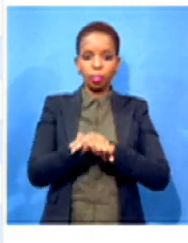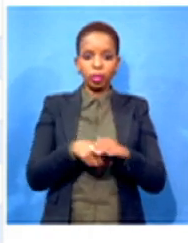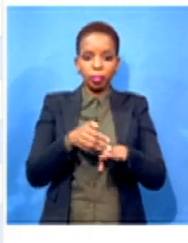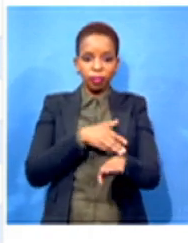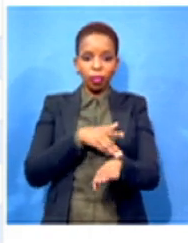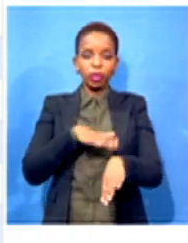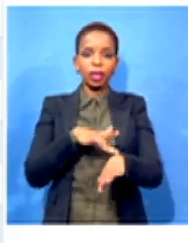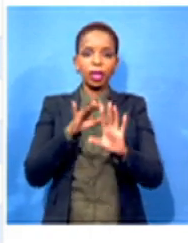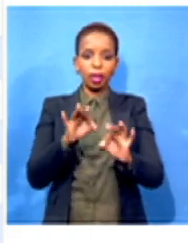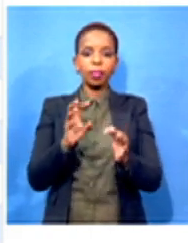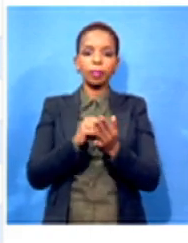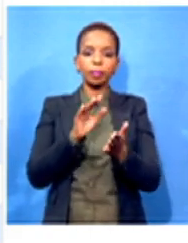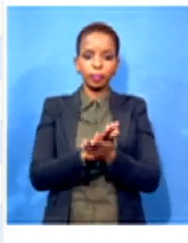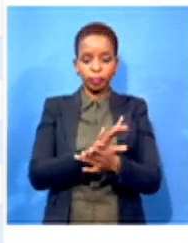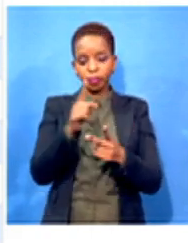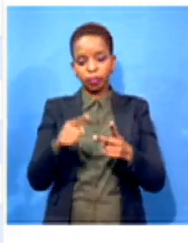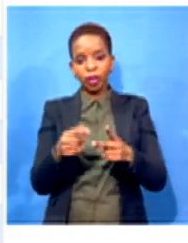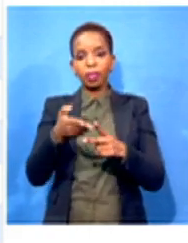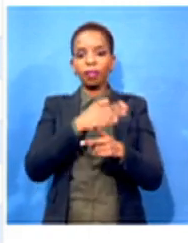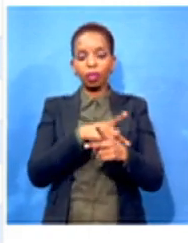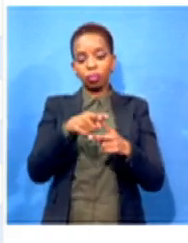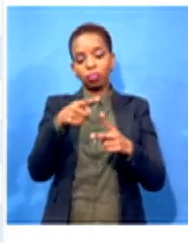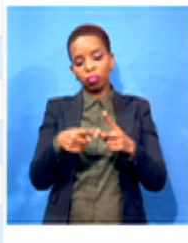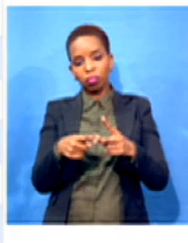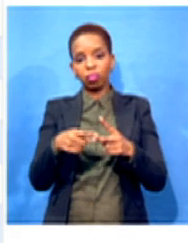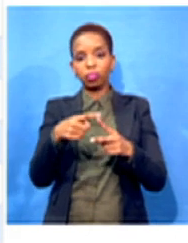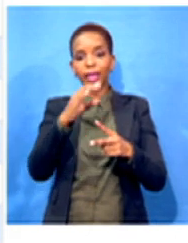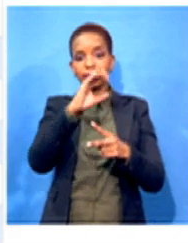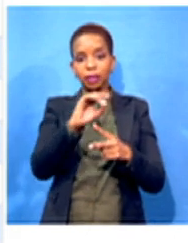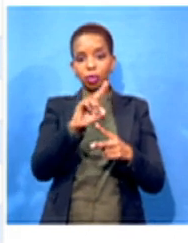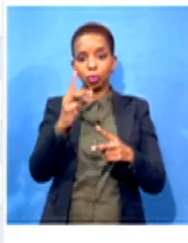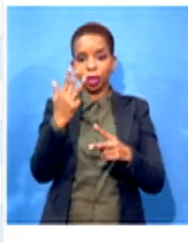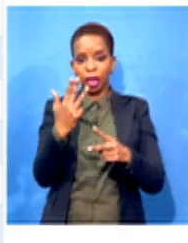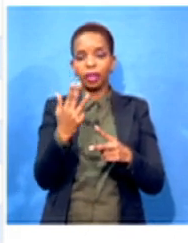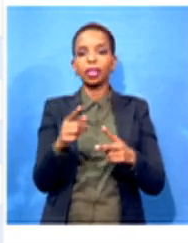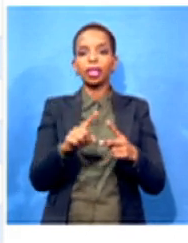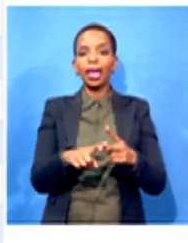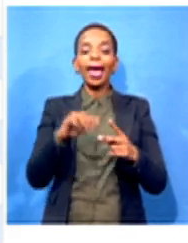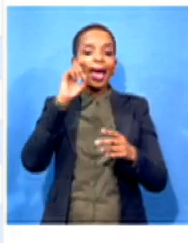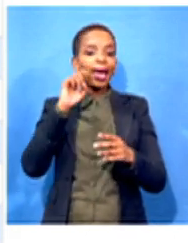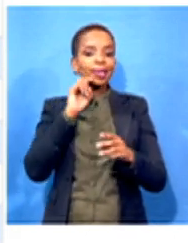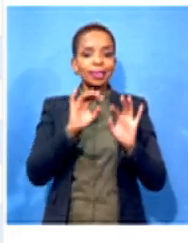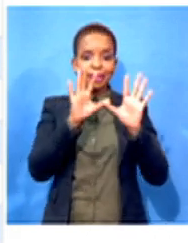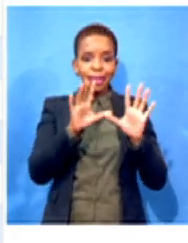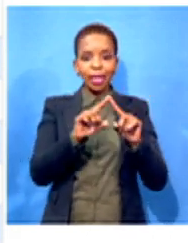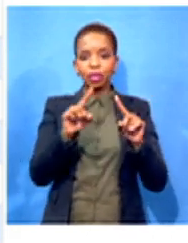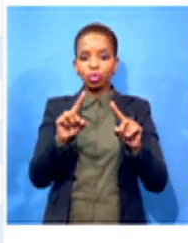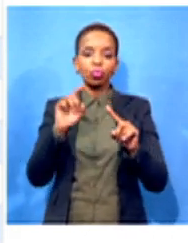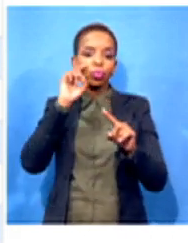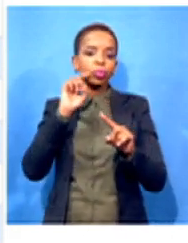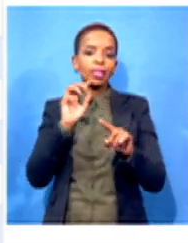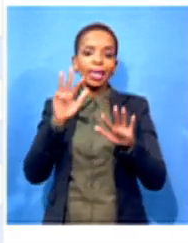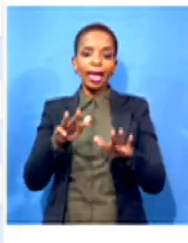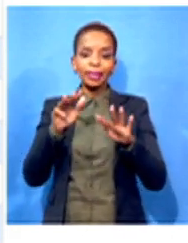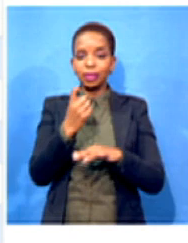death of COVID-19. 2 deaths from 0 to 9, and then between the ages of 10 and 19, 1 has lost their life.